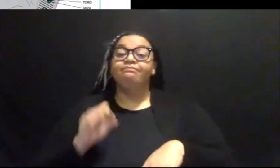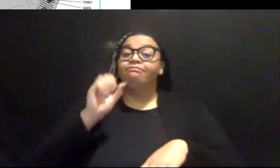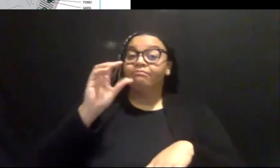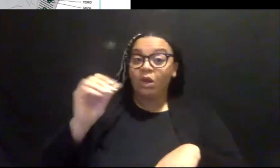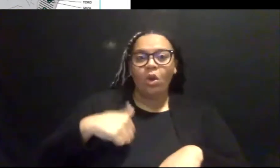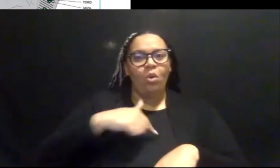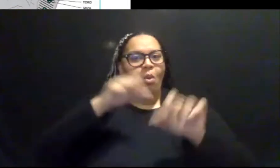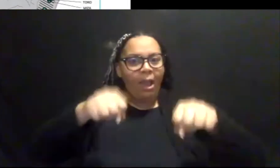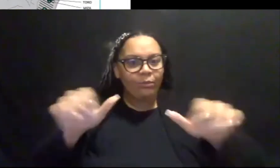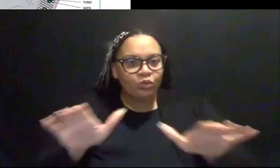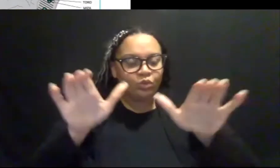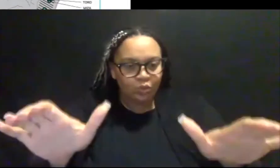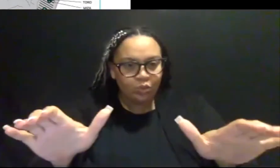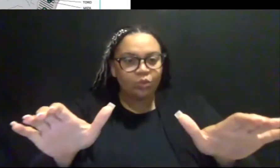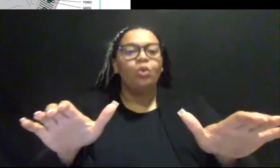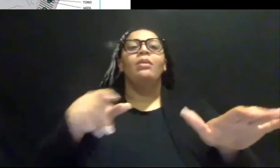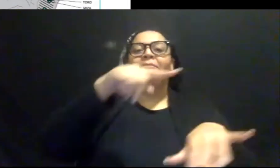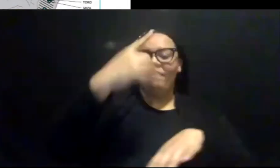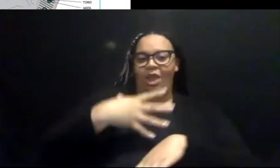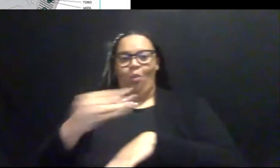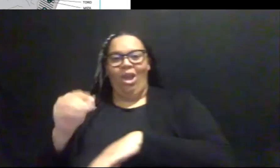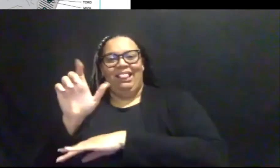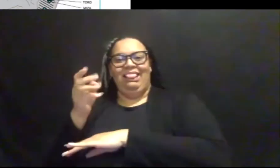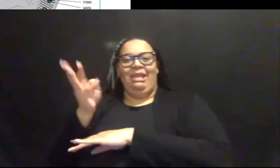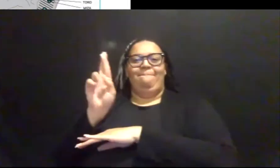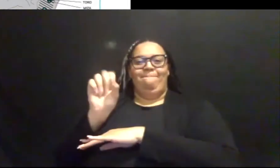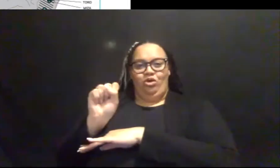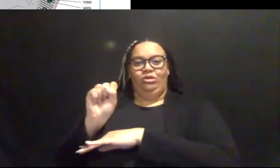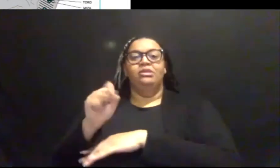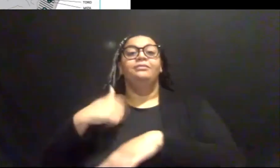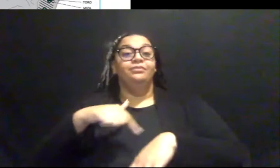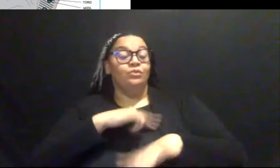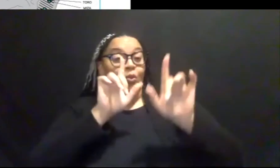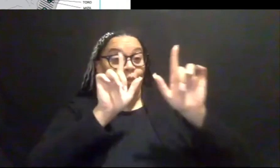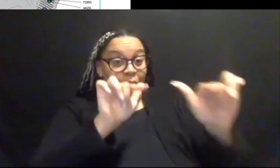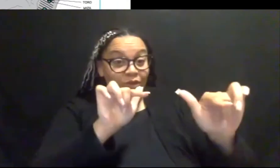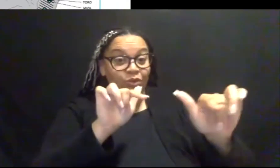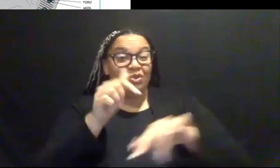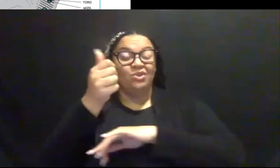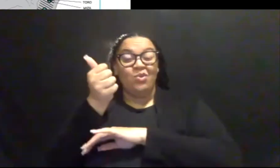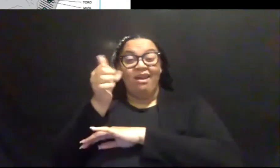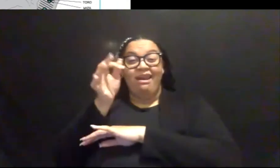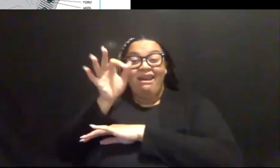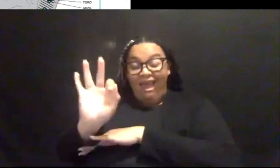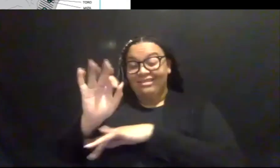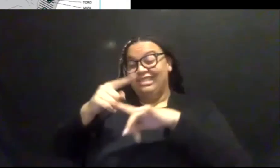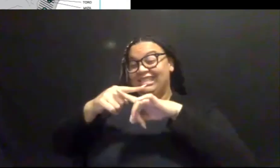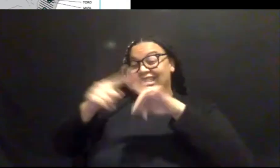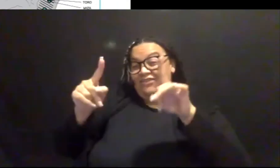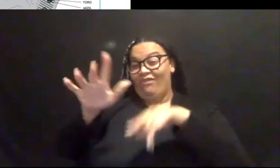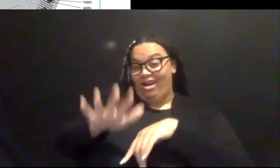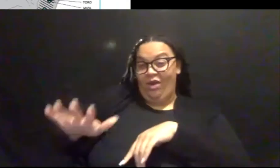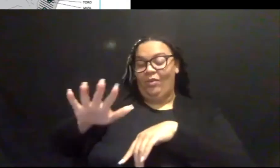do with the black and white ruffed lemurs. So we actually went to 19 different sites